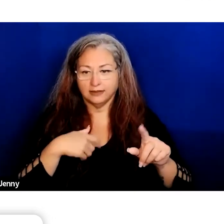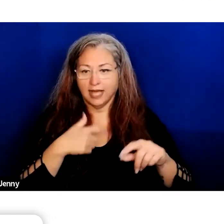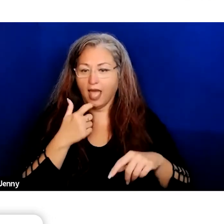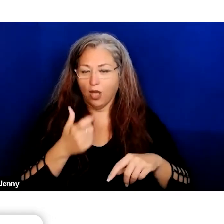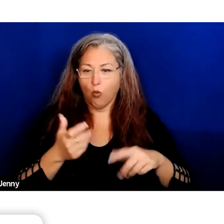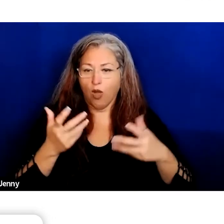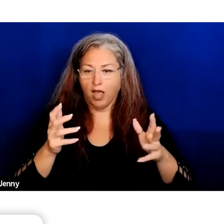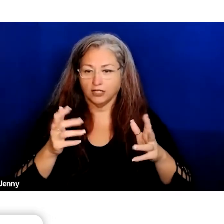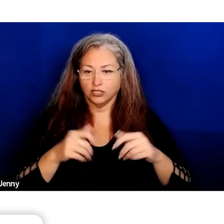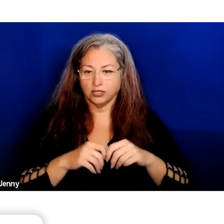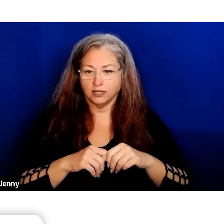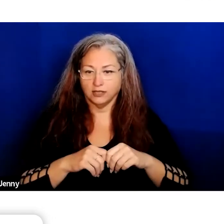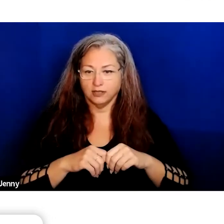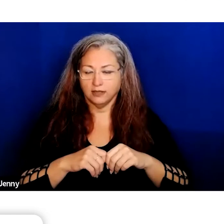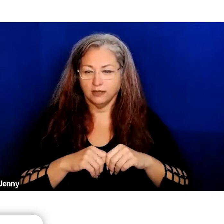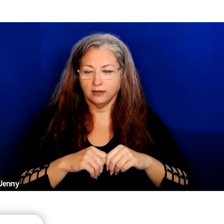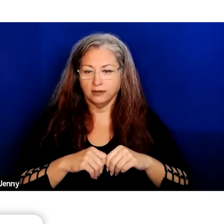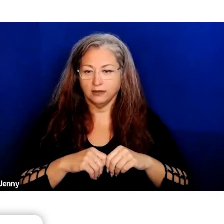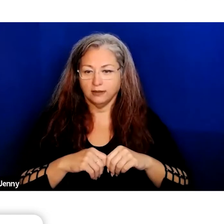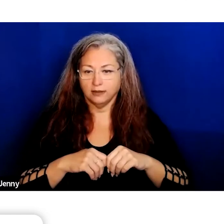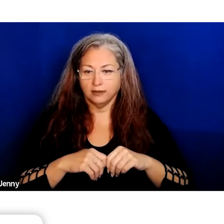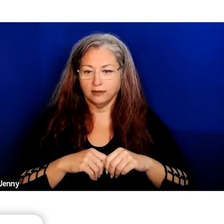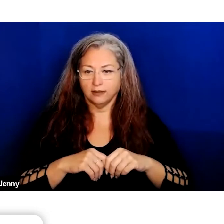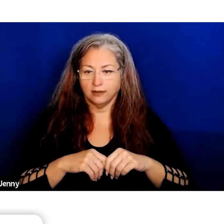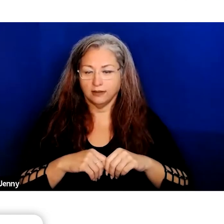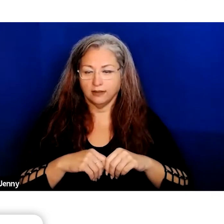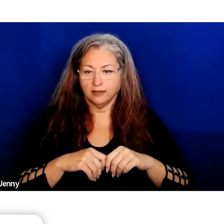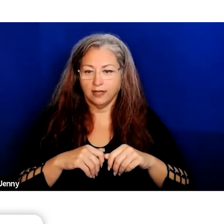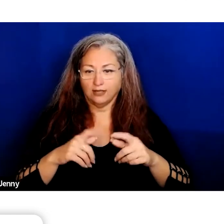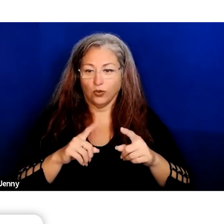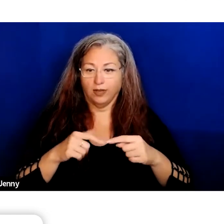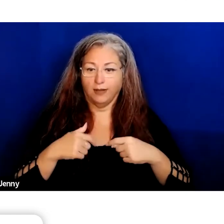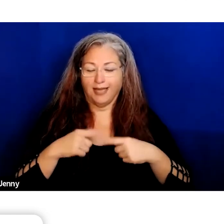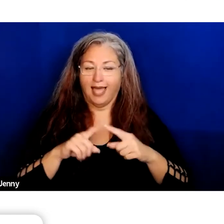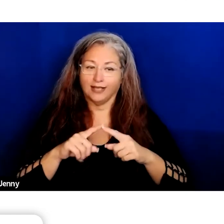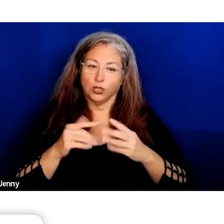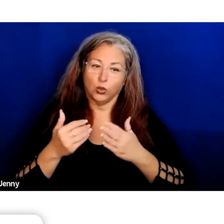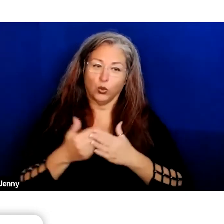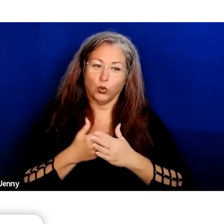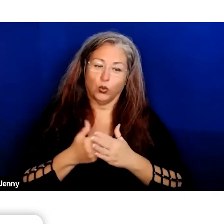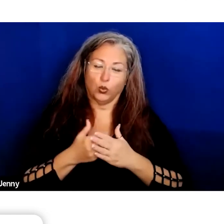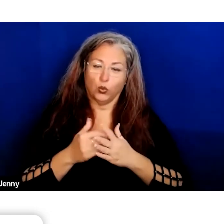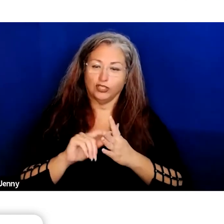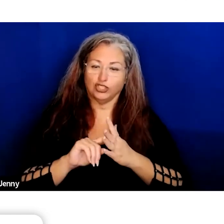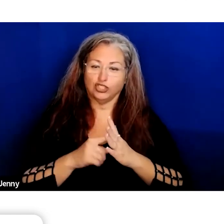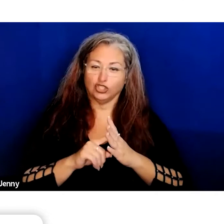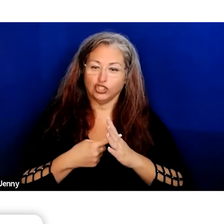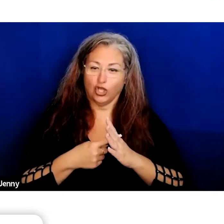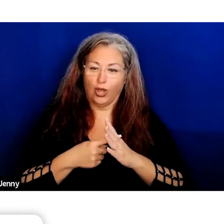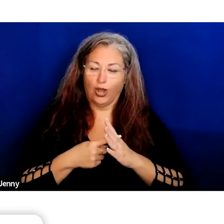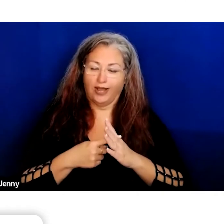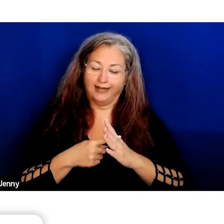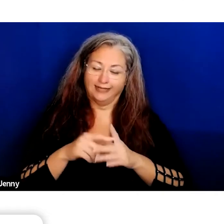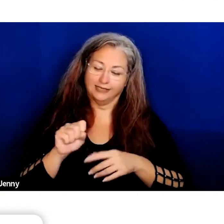that. And I just, as a starting to get into the startup